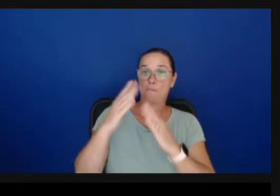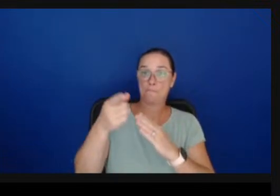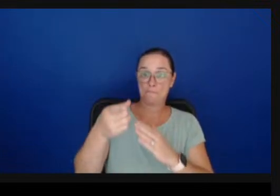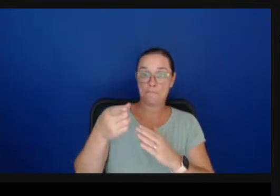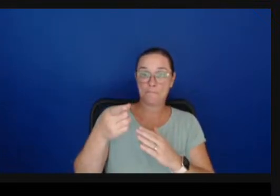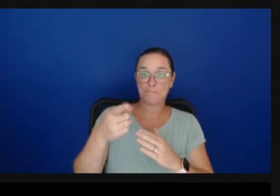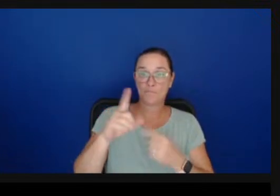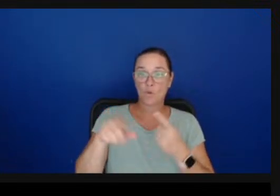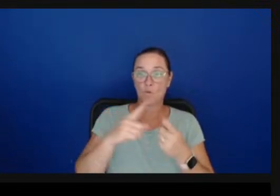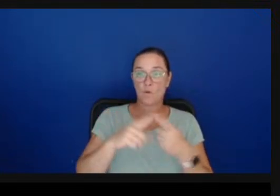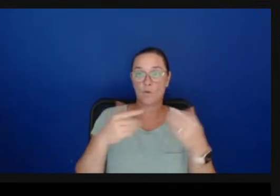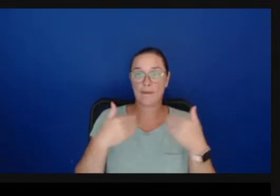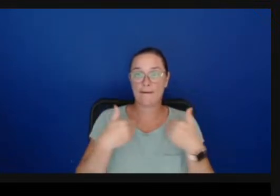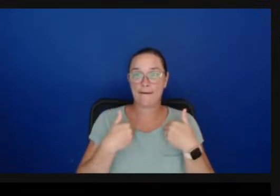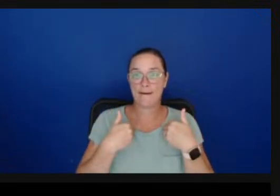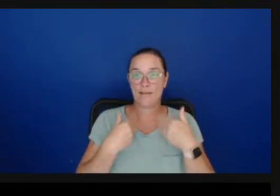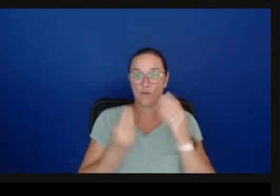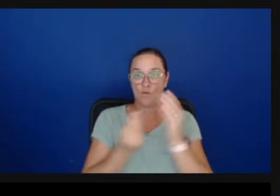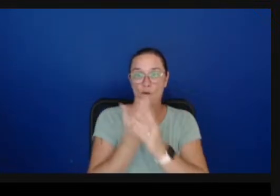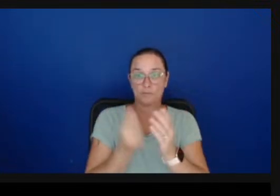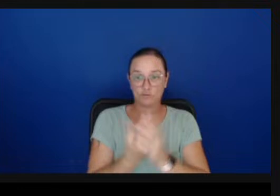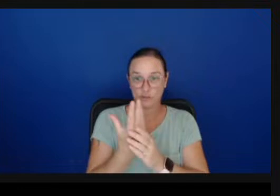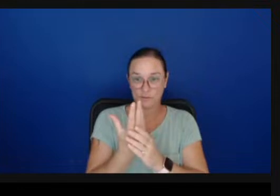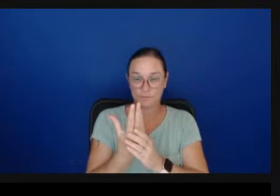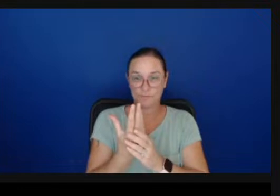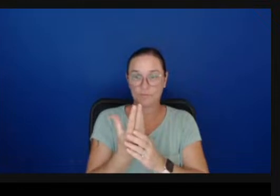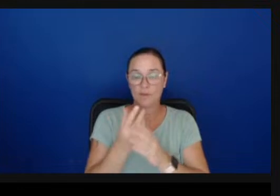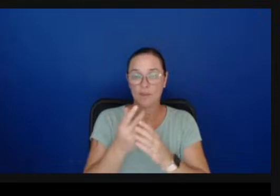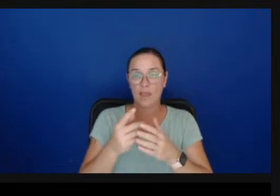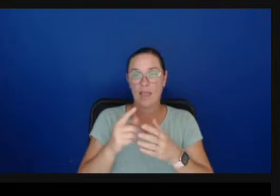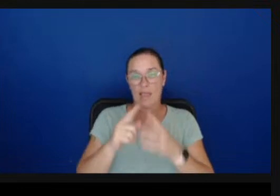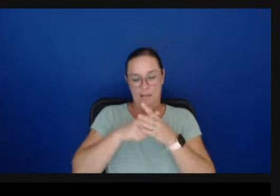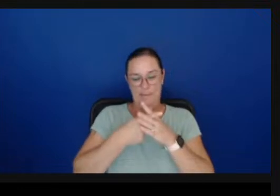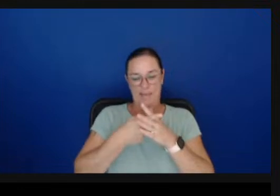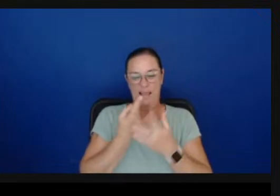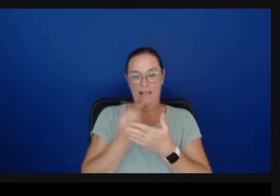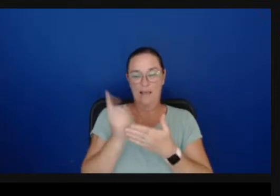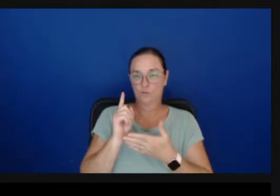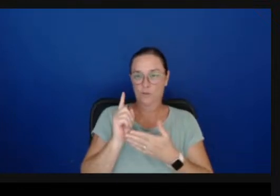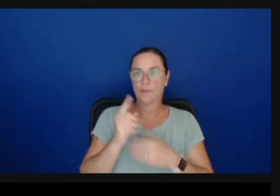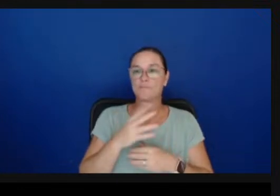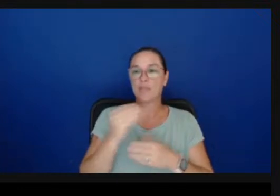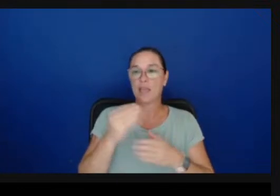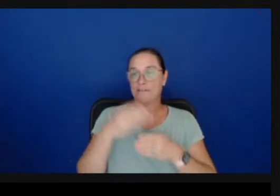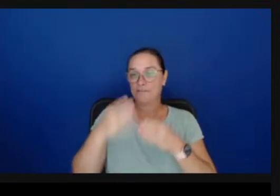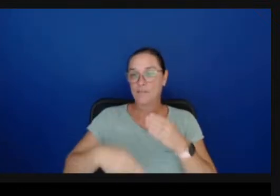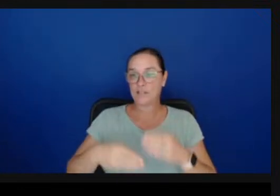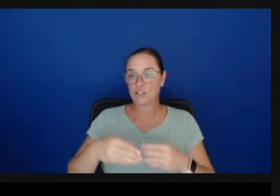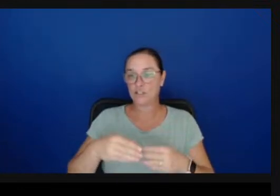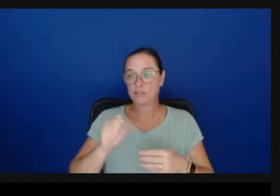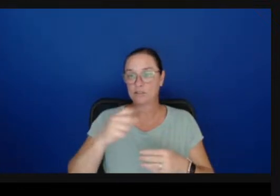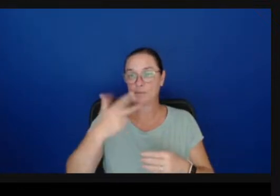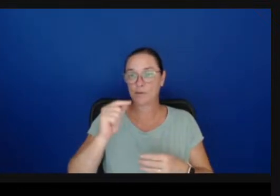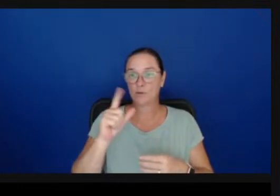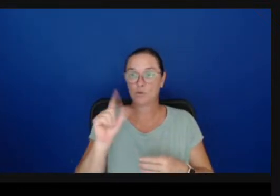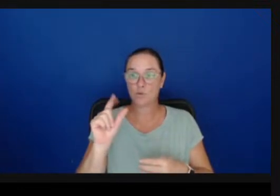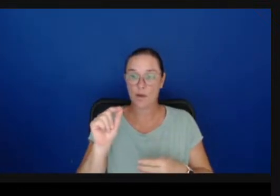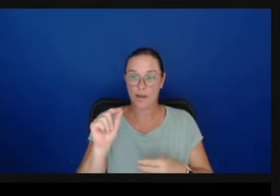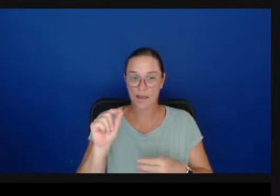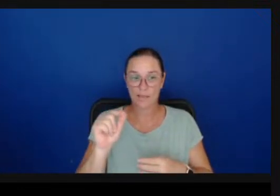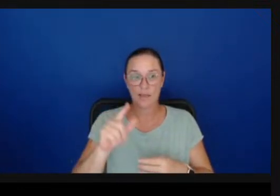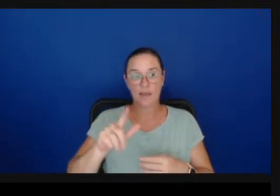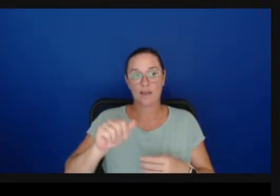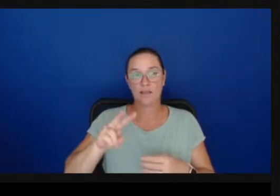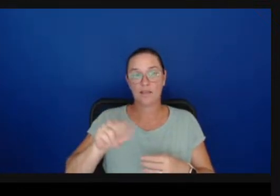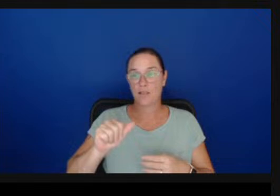had our eruption begin last week. And it ended on the 20th, was the last day the lava was seen coming out